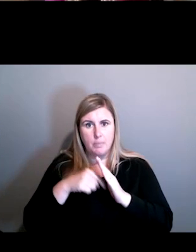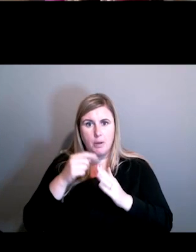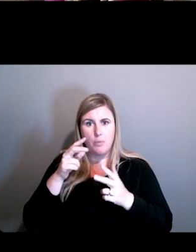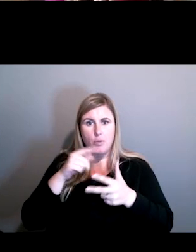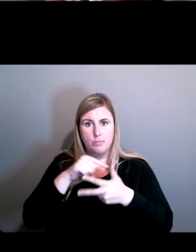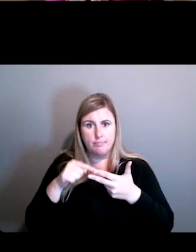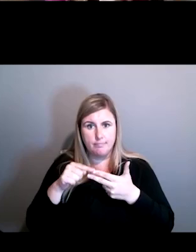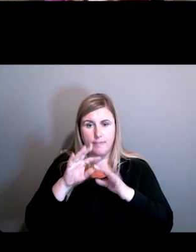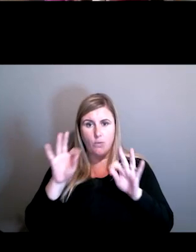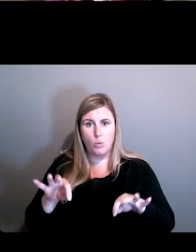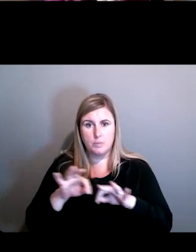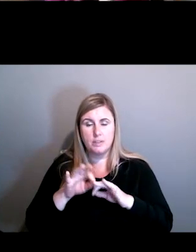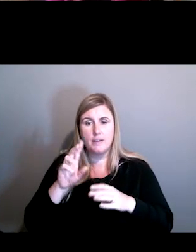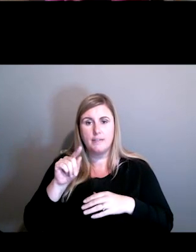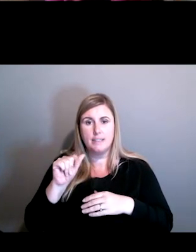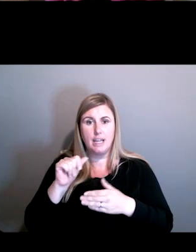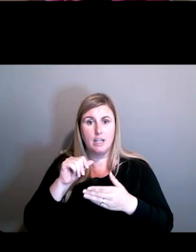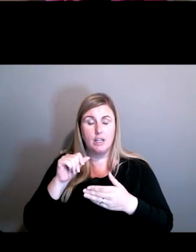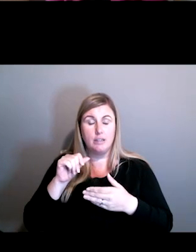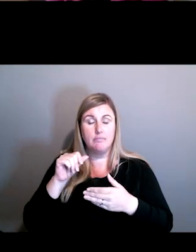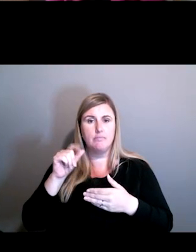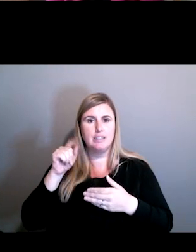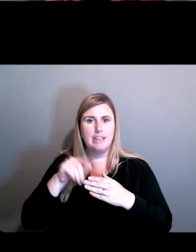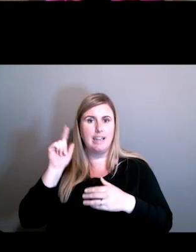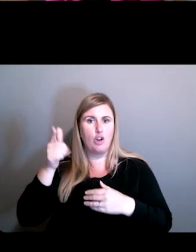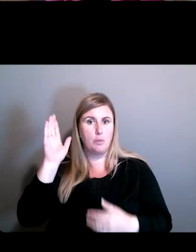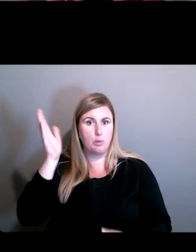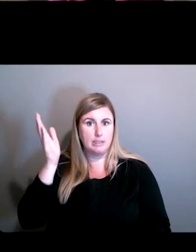specific forms of data recording later in this presentation.